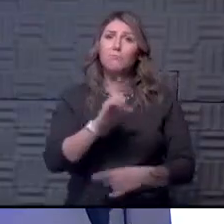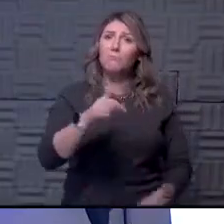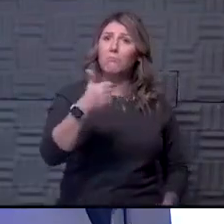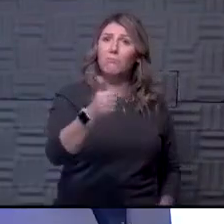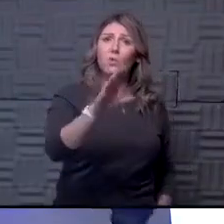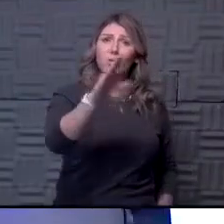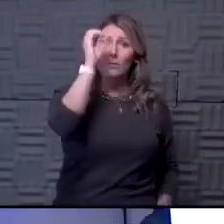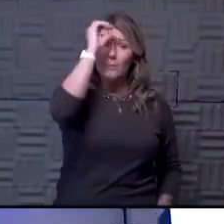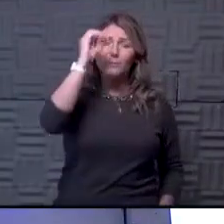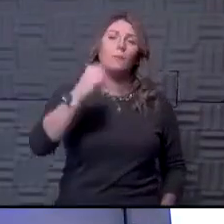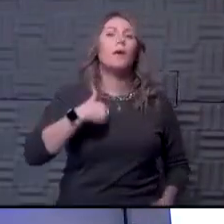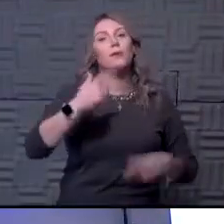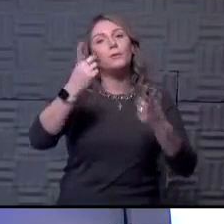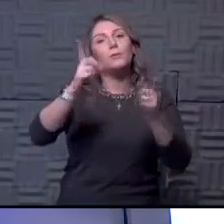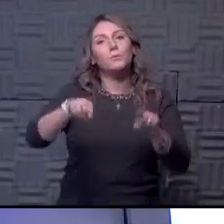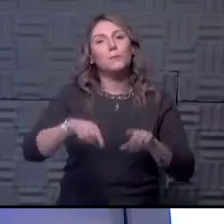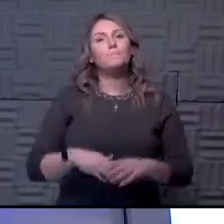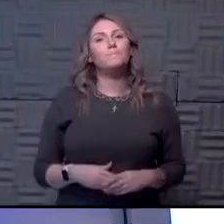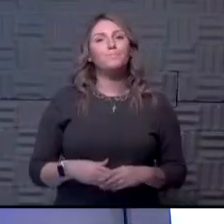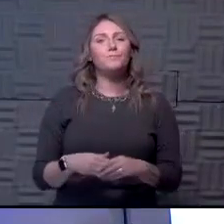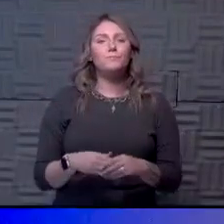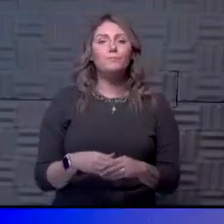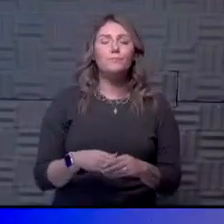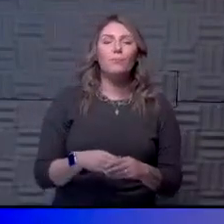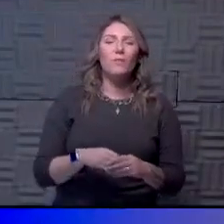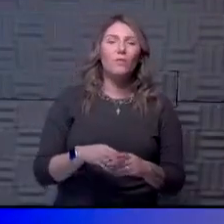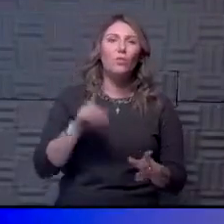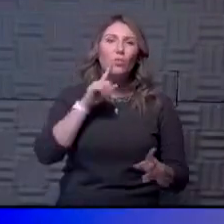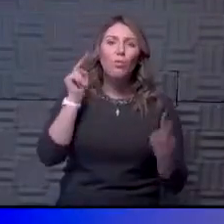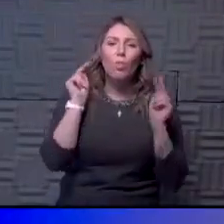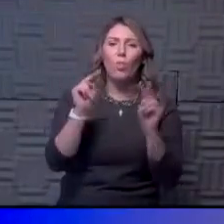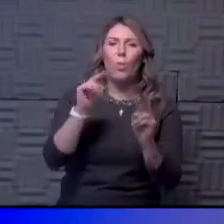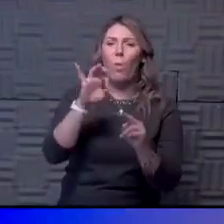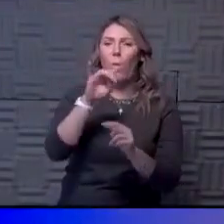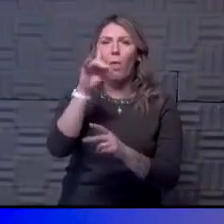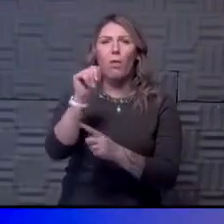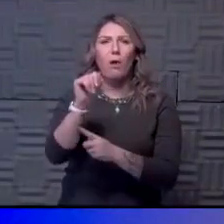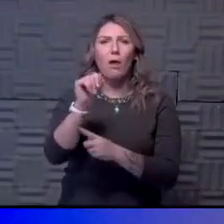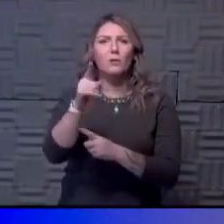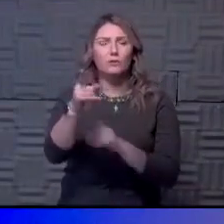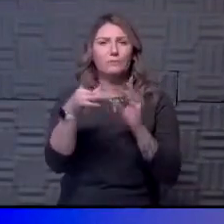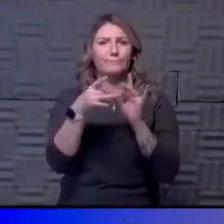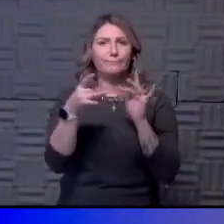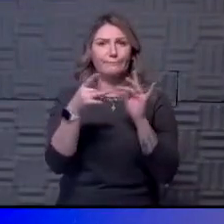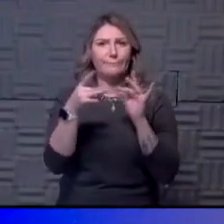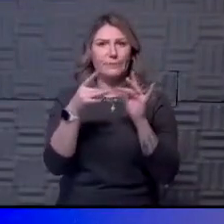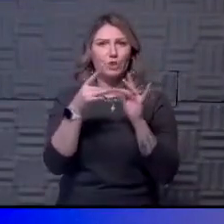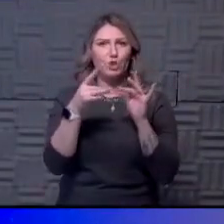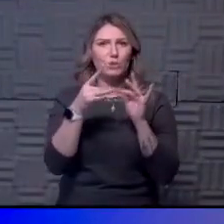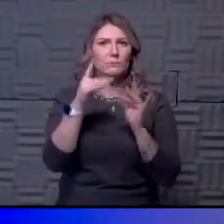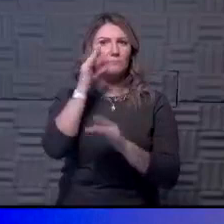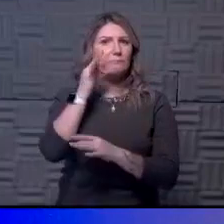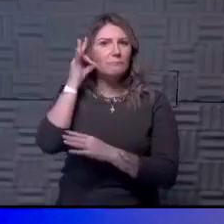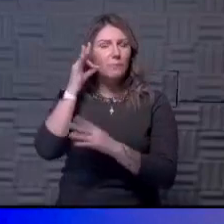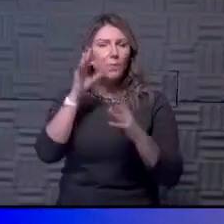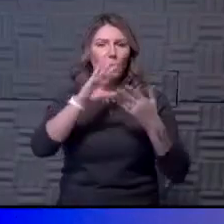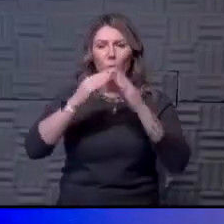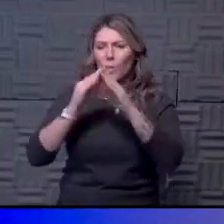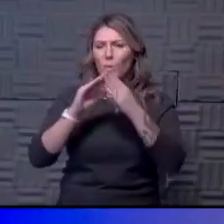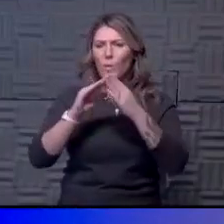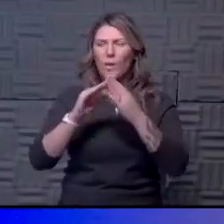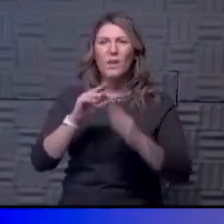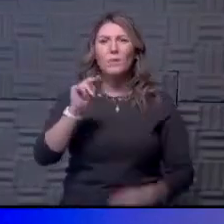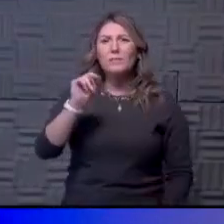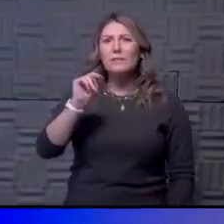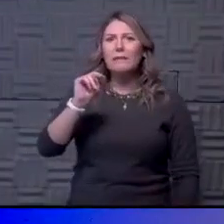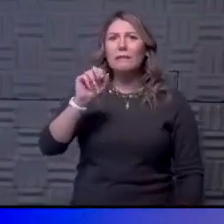I agree. I think, you look at, in particular, Claudia brought up the Native American community. We know that, I believe it was maybe the